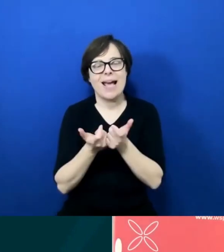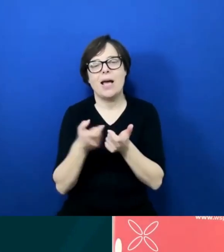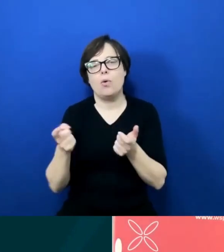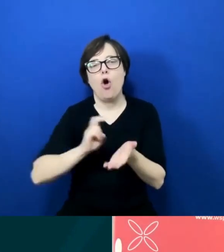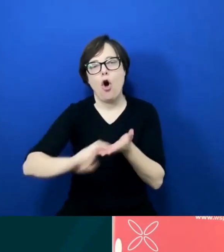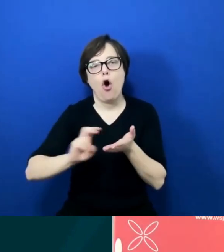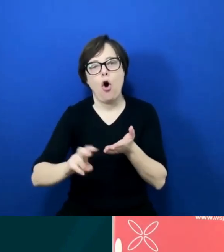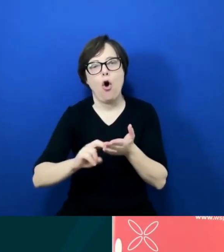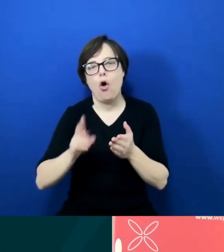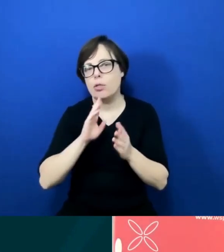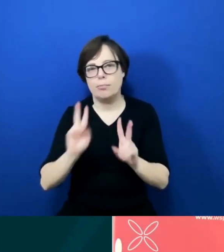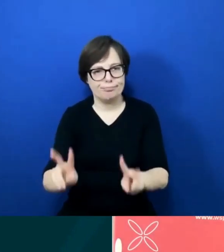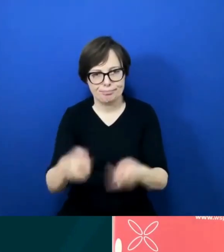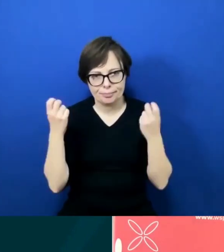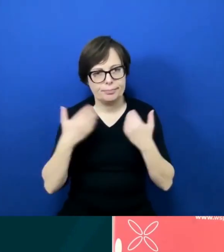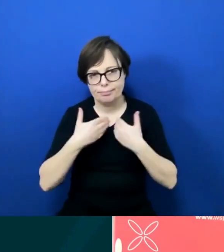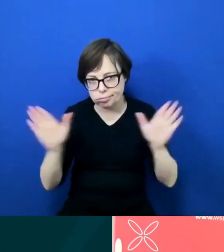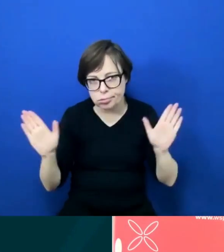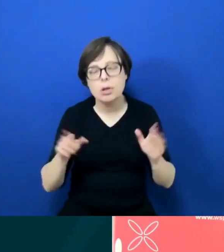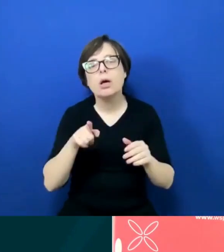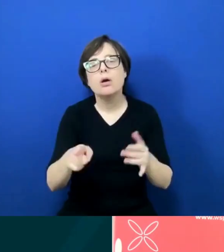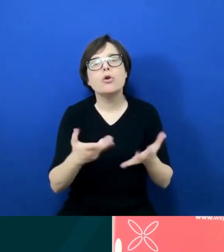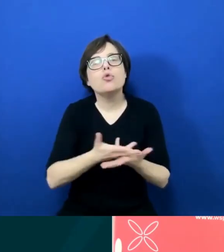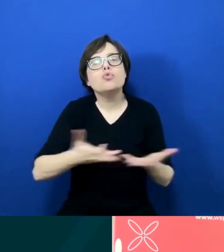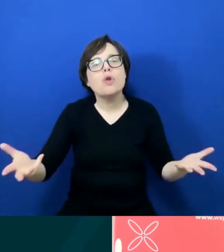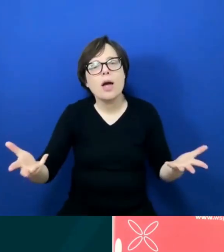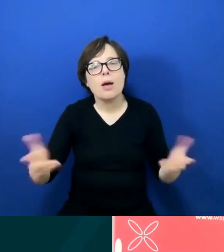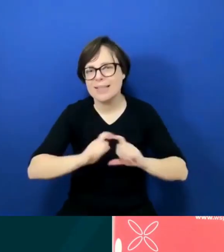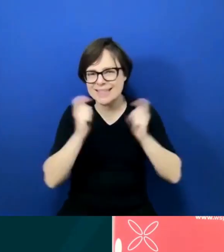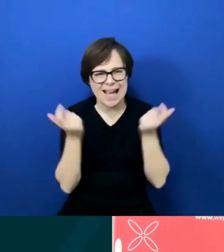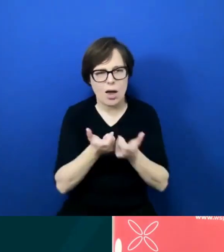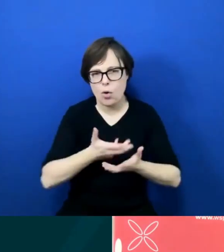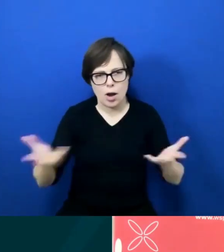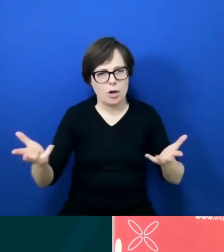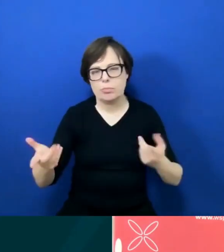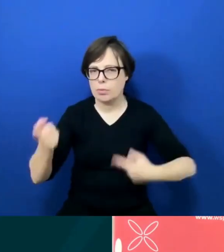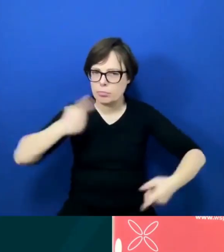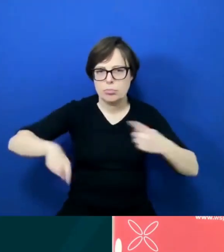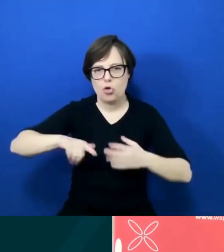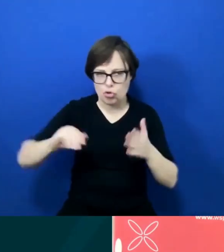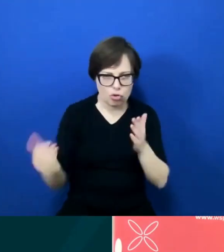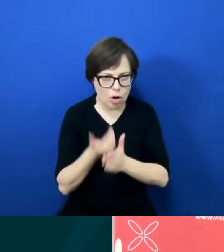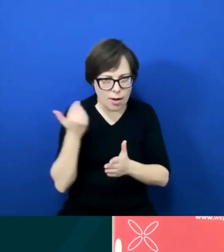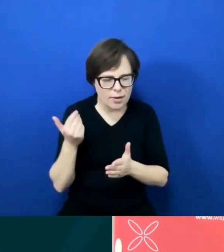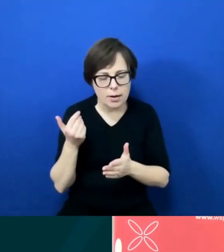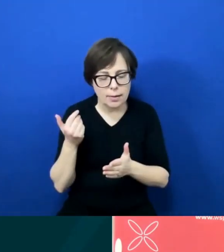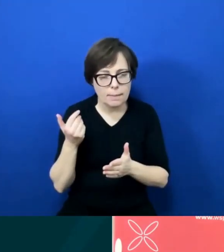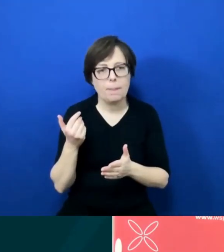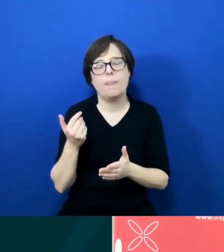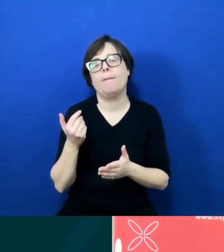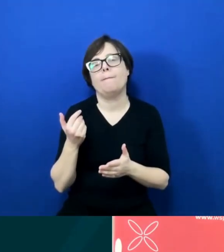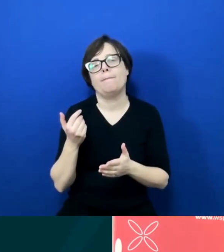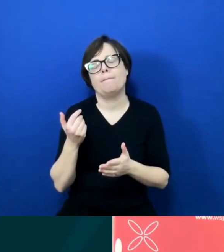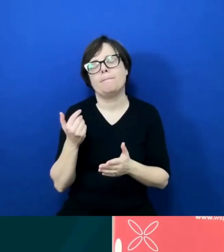place underneath the concrete or whatever is the surface, and we would replace it by